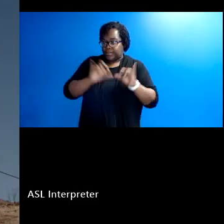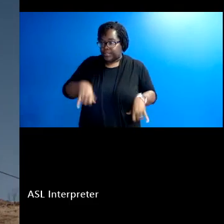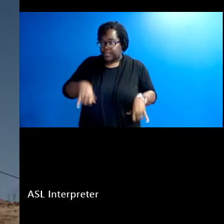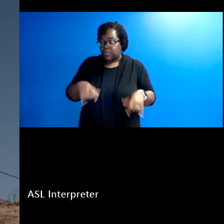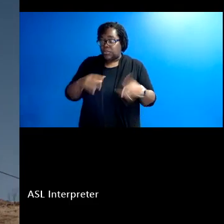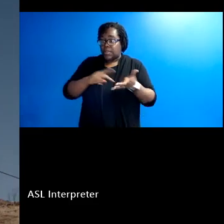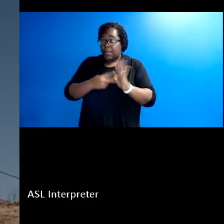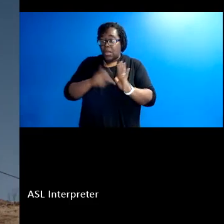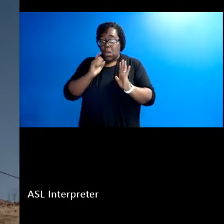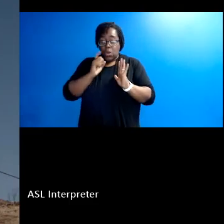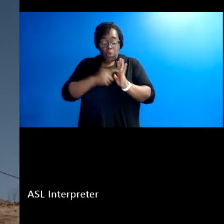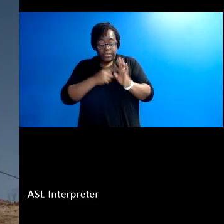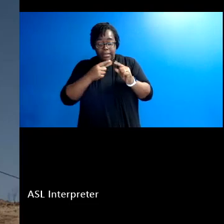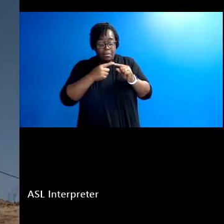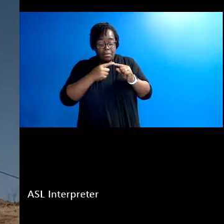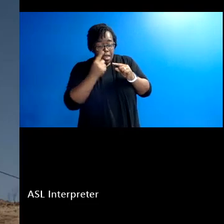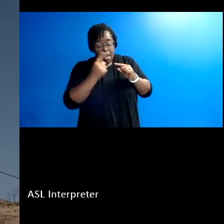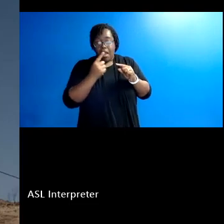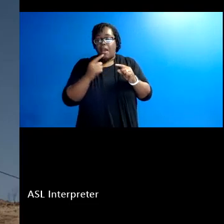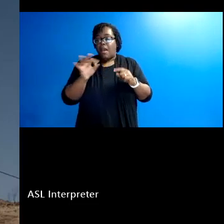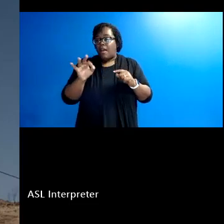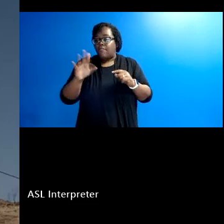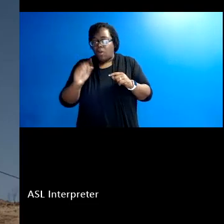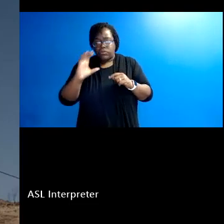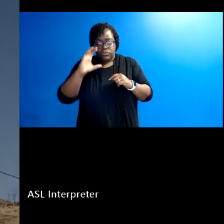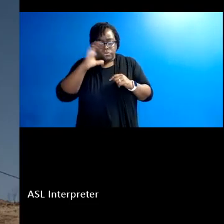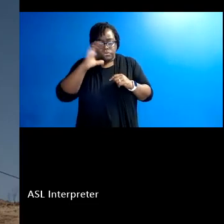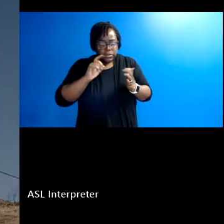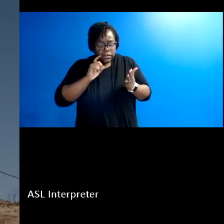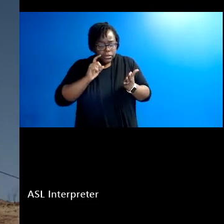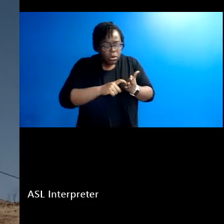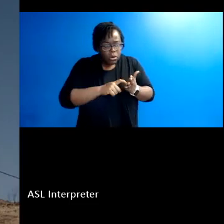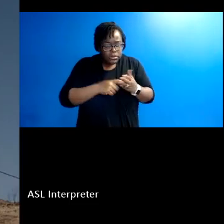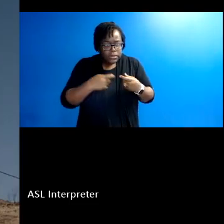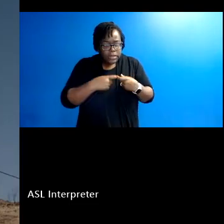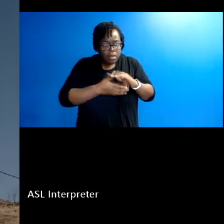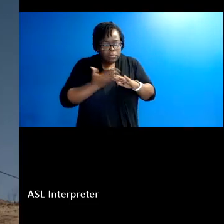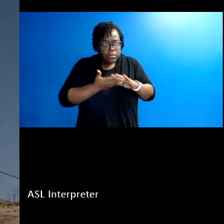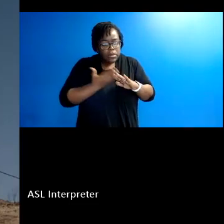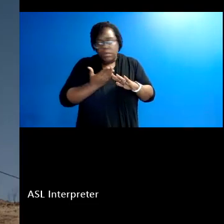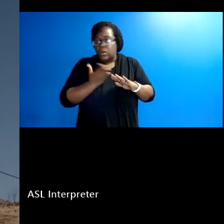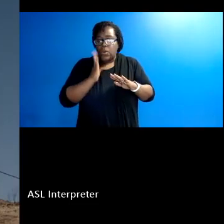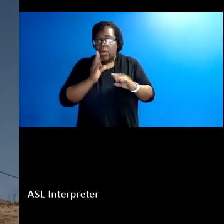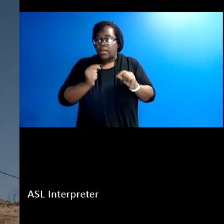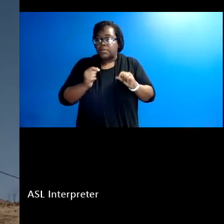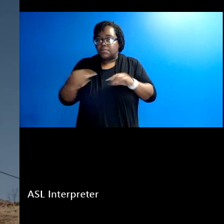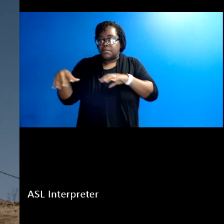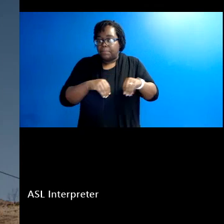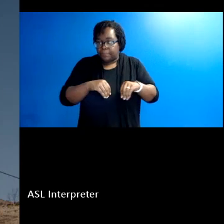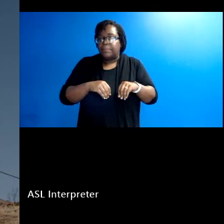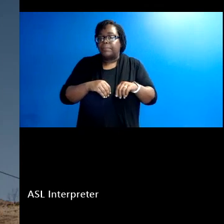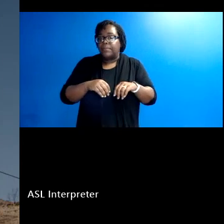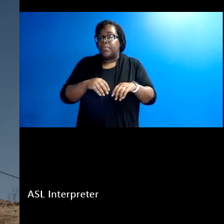detects a fault condition or an abnormality on the electrical system, it will operate faster. And when the fuse